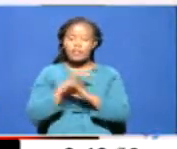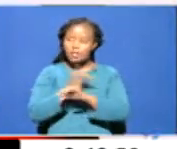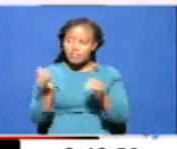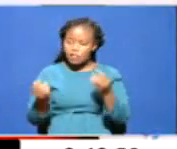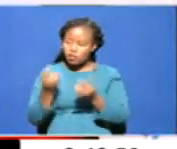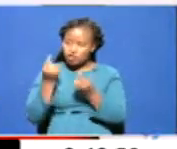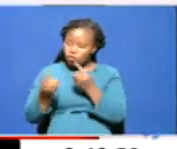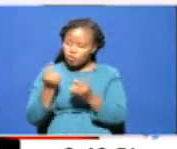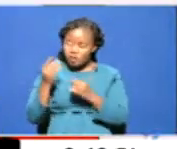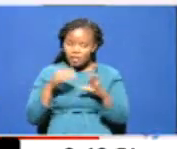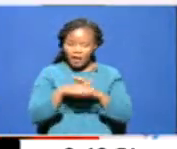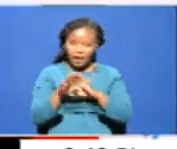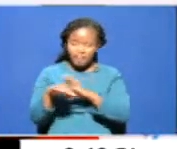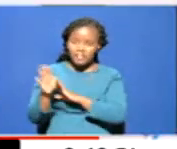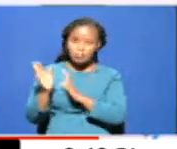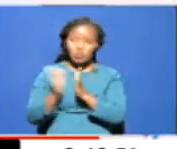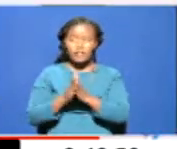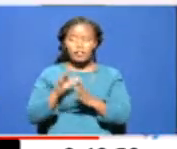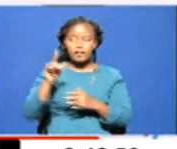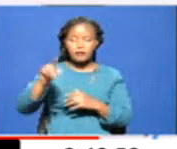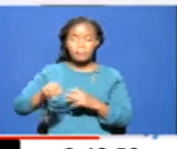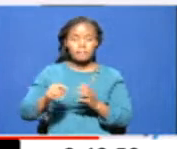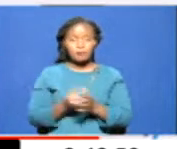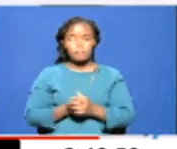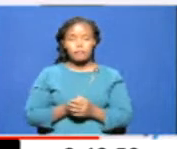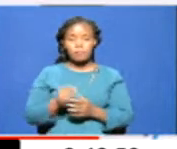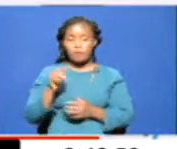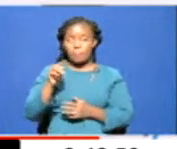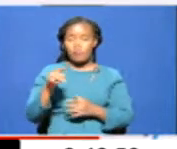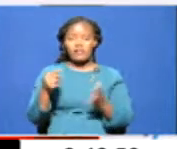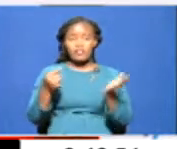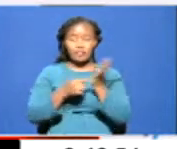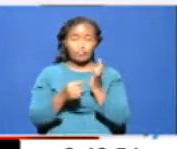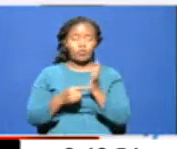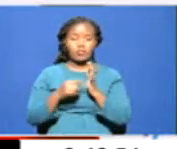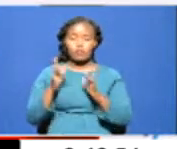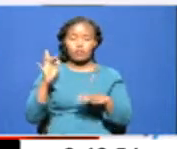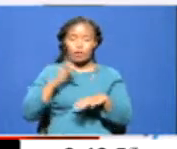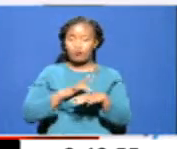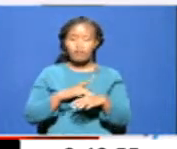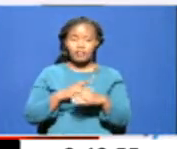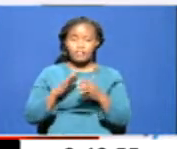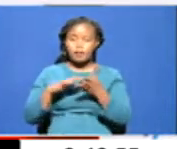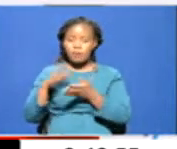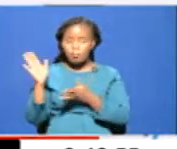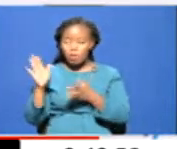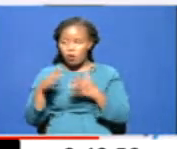High cost of these technologies will definitely affect the rate of adoption.